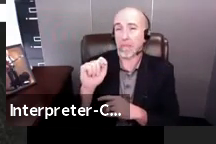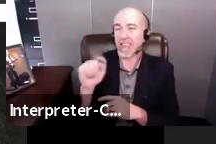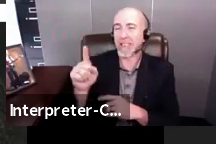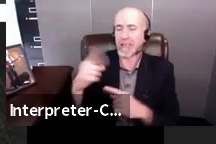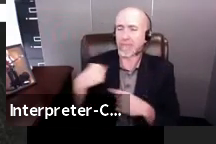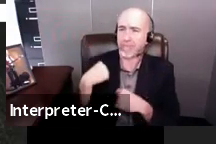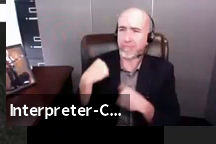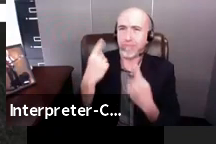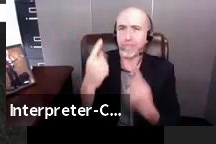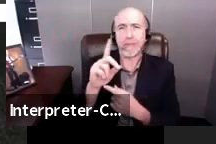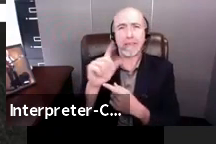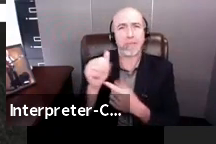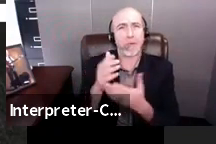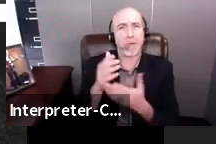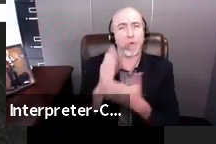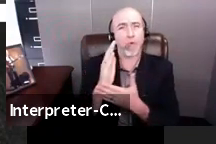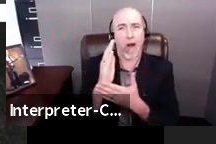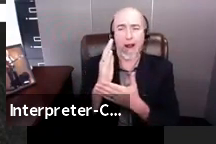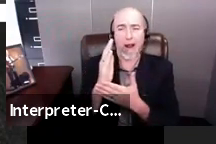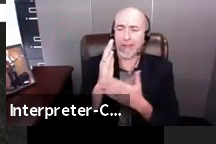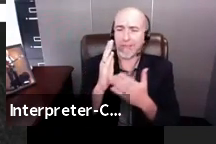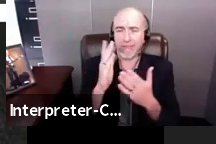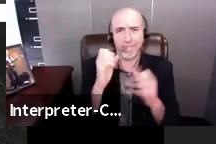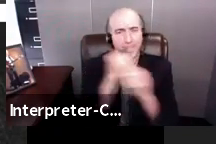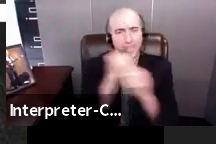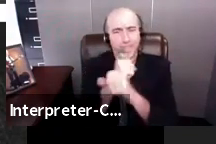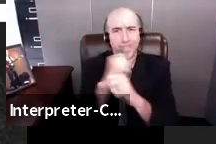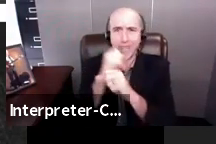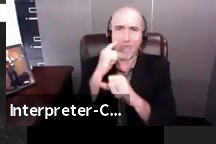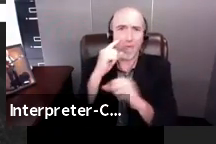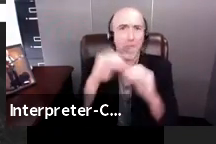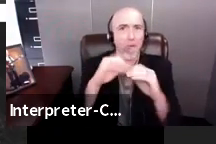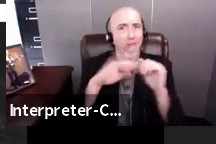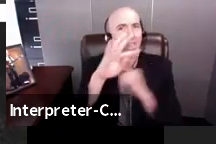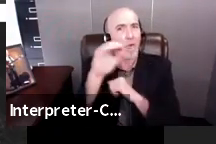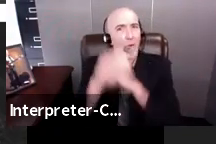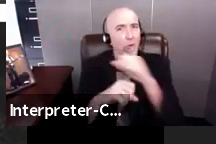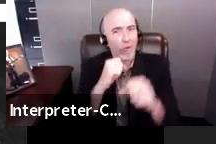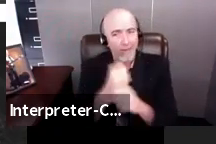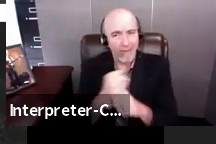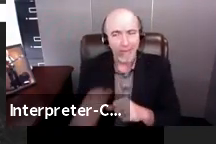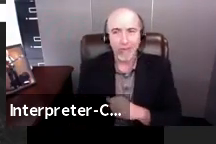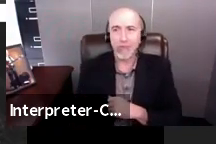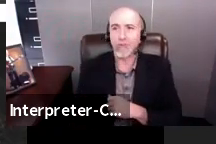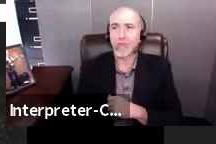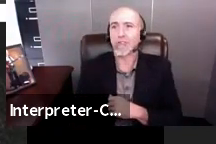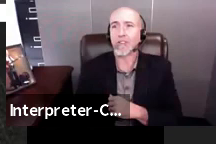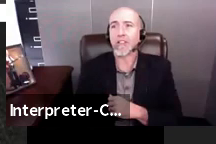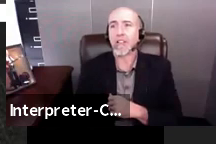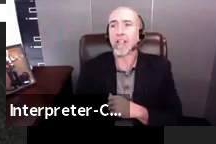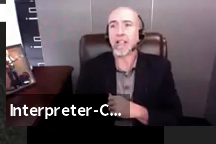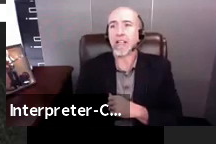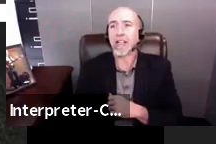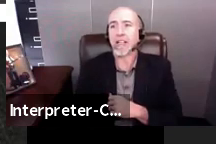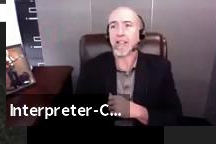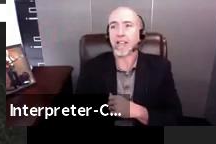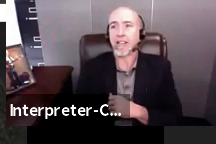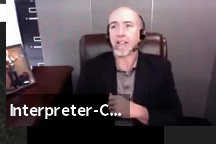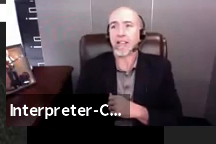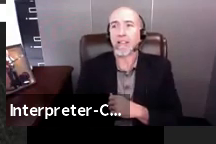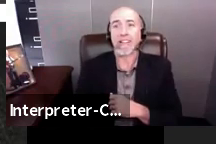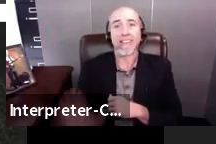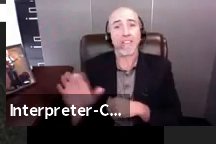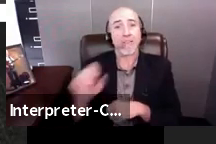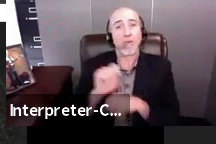grassroots community organizer for over 40 years. His work with the with ADAPT and Rev Up Texas has